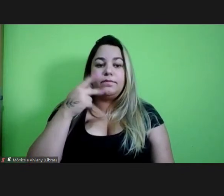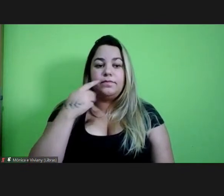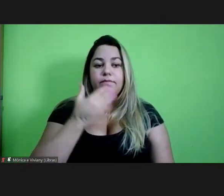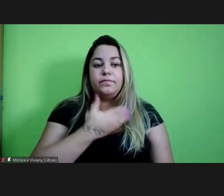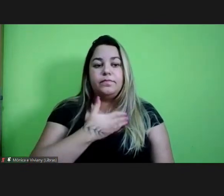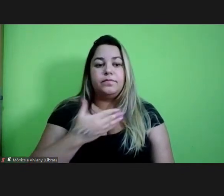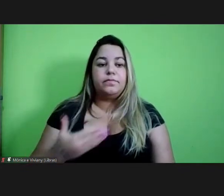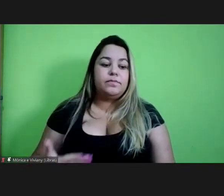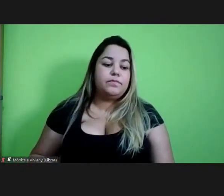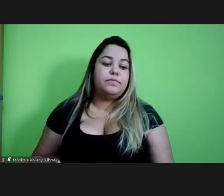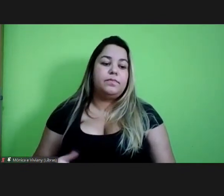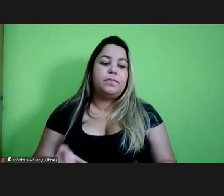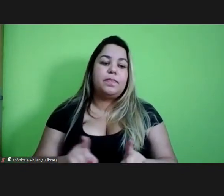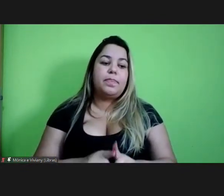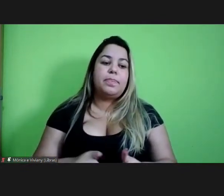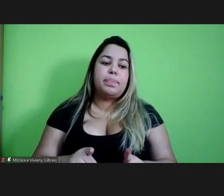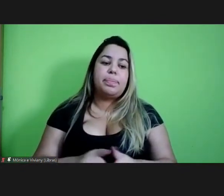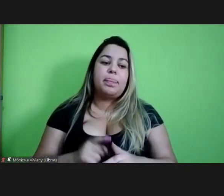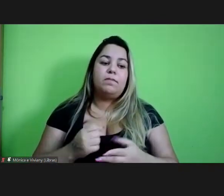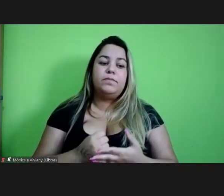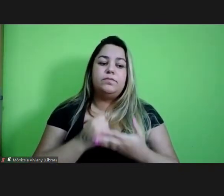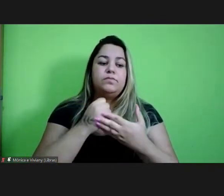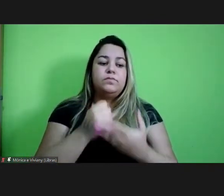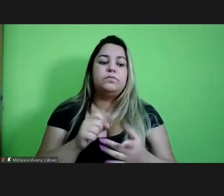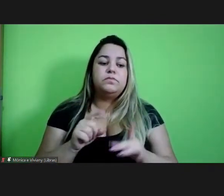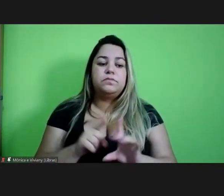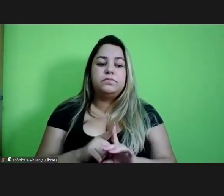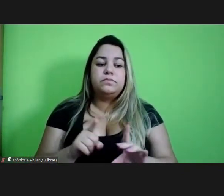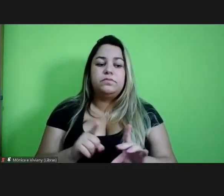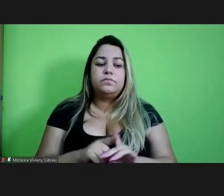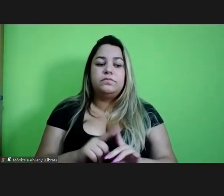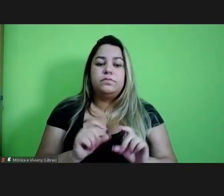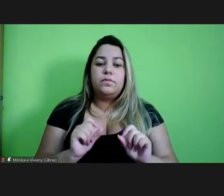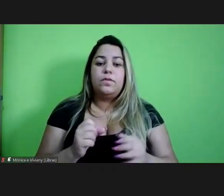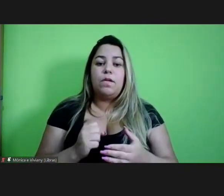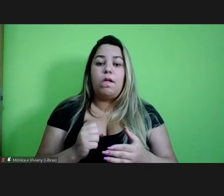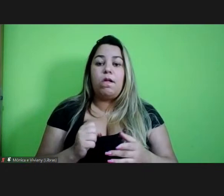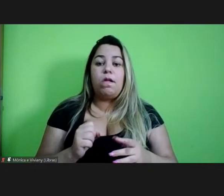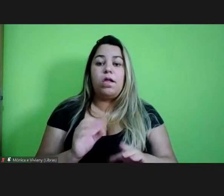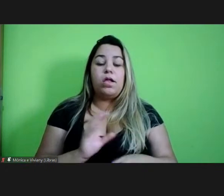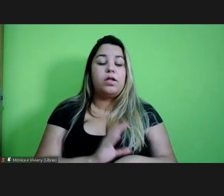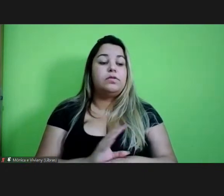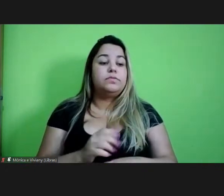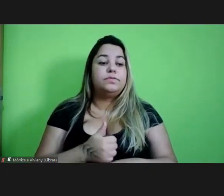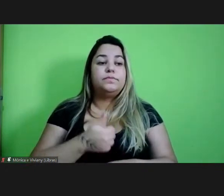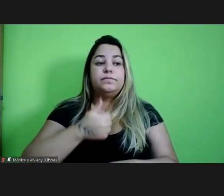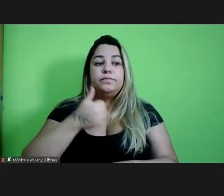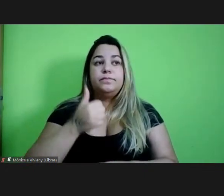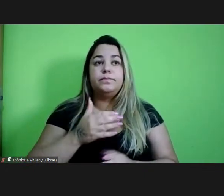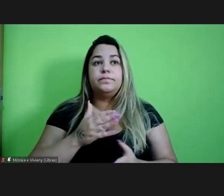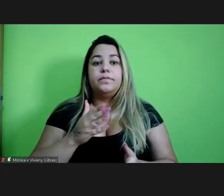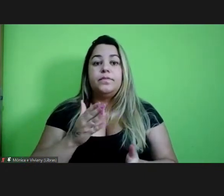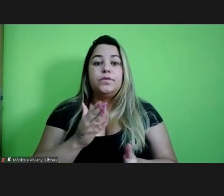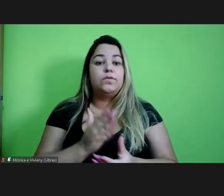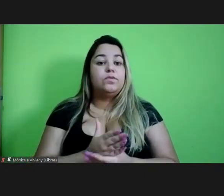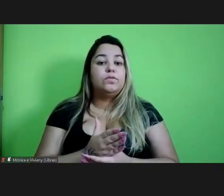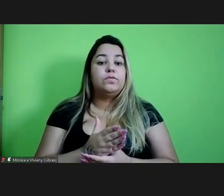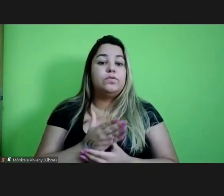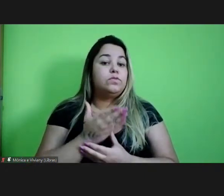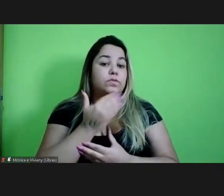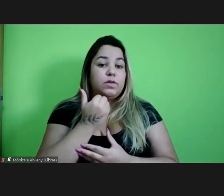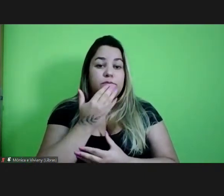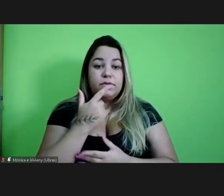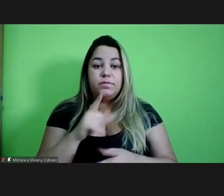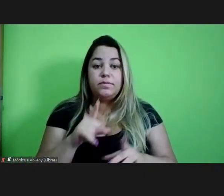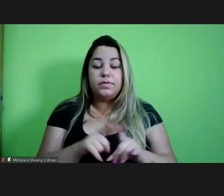policies, which impact directly on what is offered and the cost of what is offered and the quality and processing of